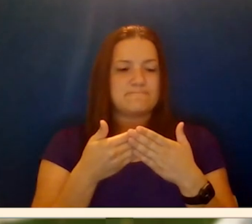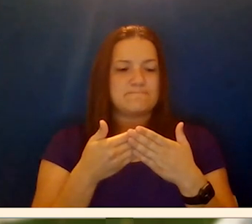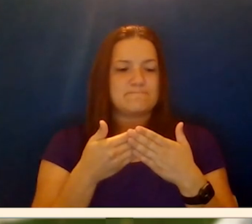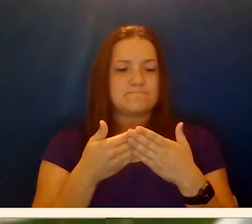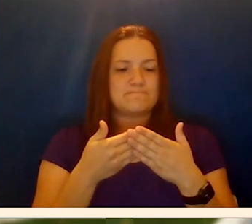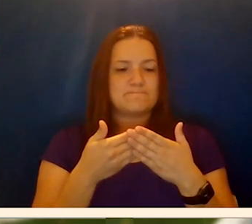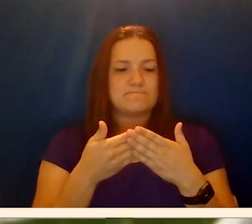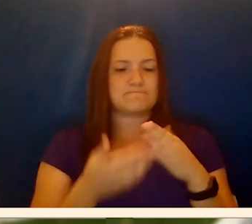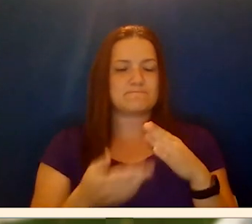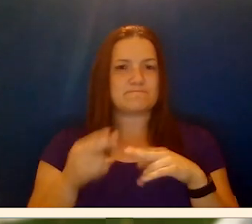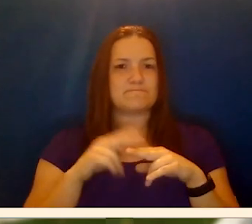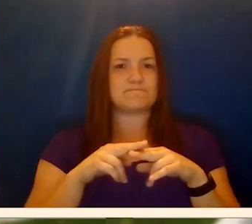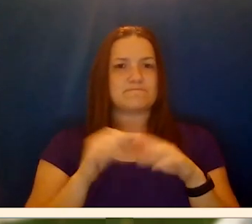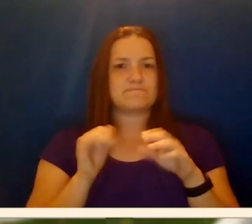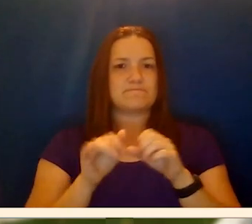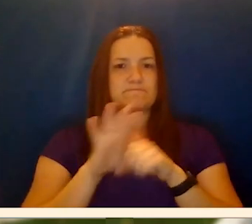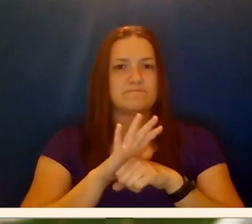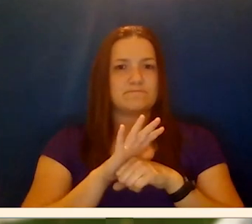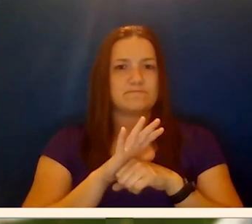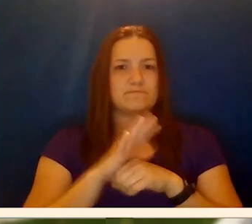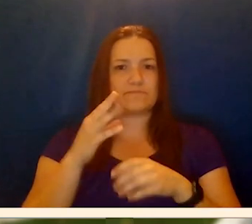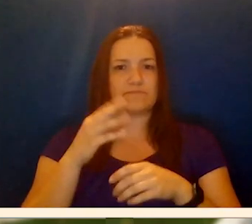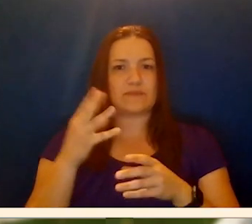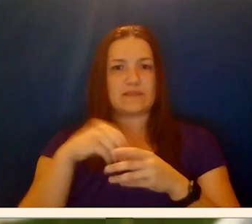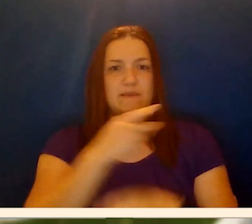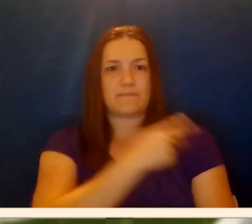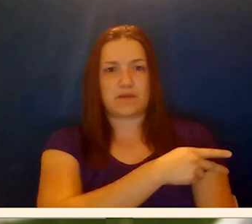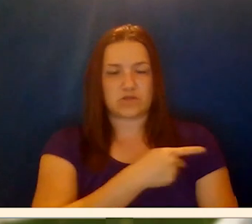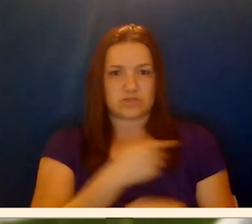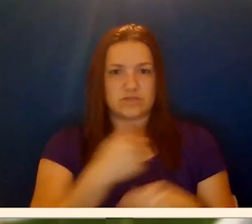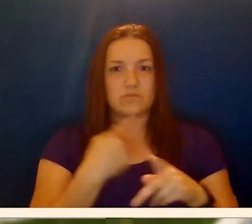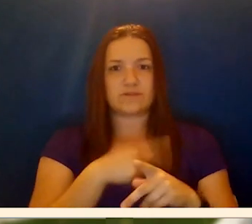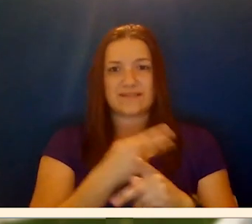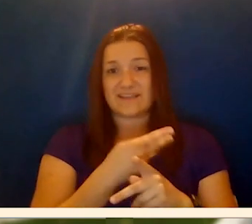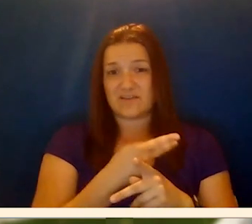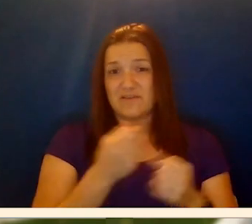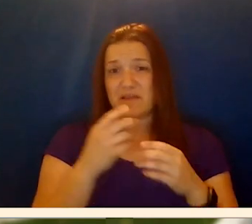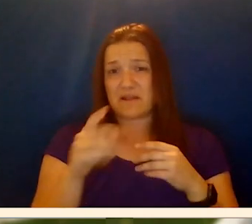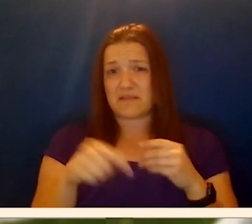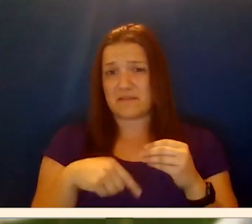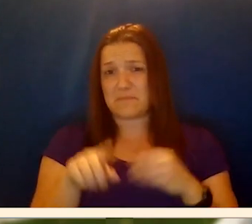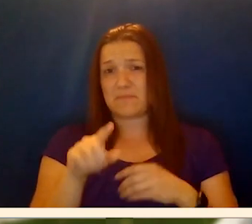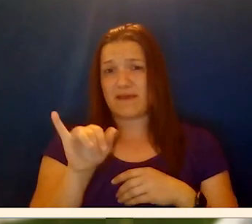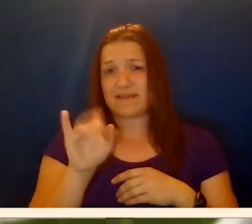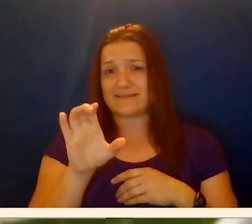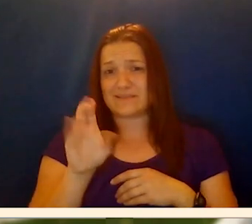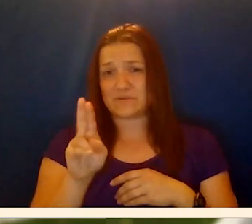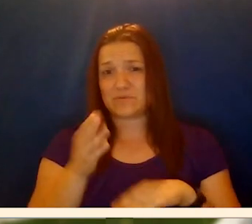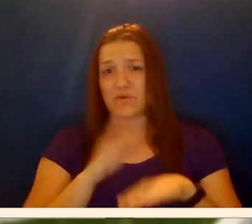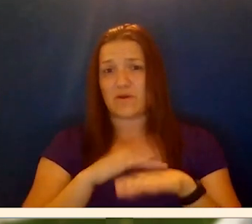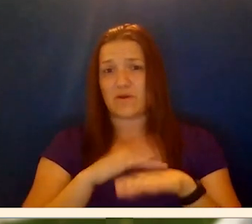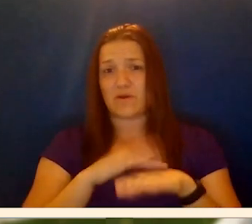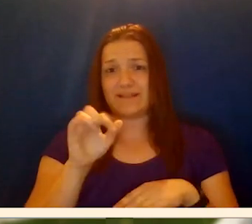growing volume of COVID inpatients that we're taking care of. A number of them in the ICU and on